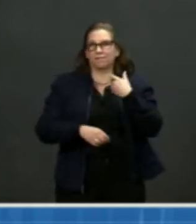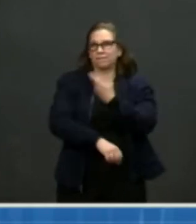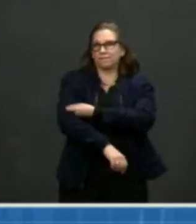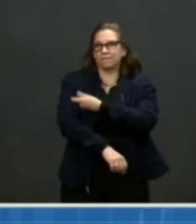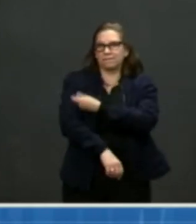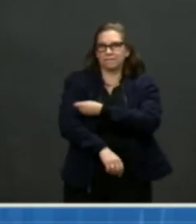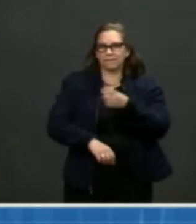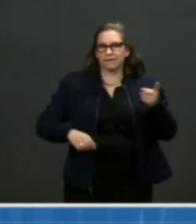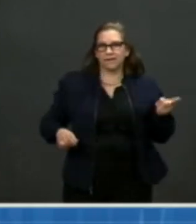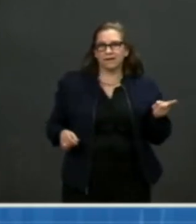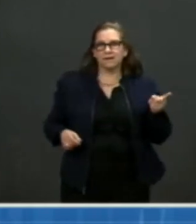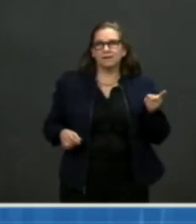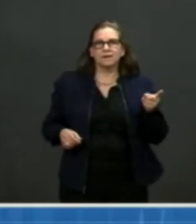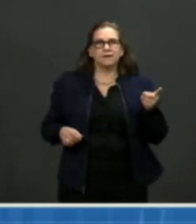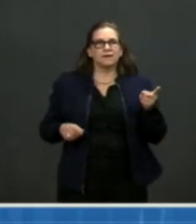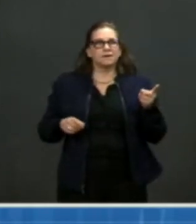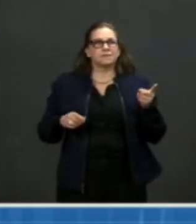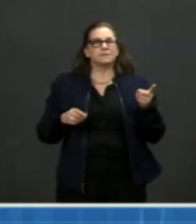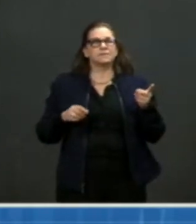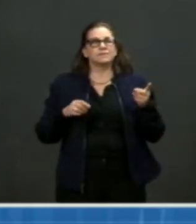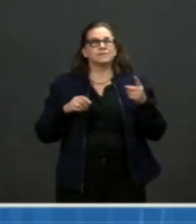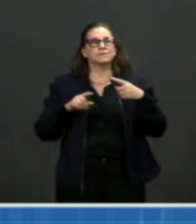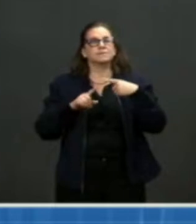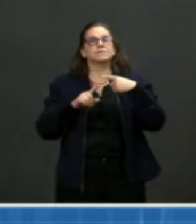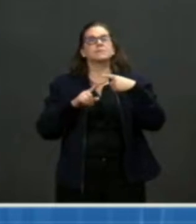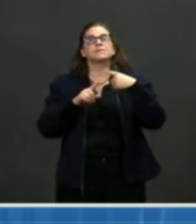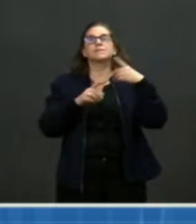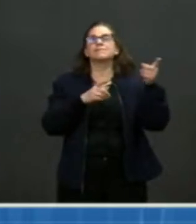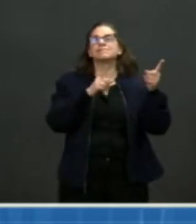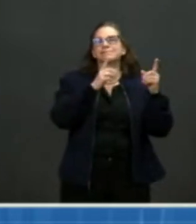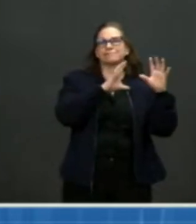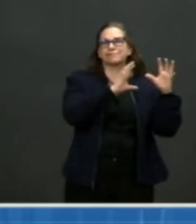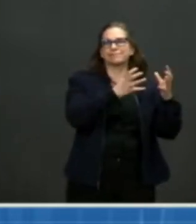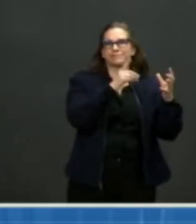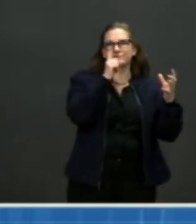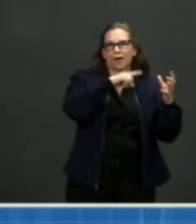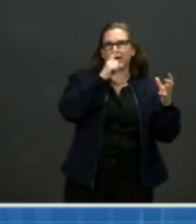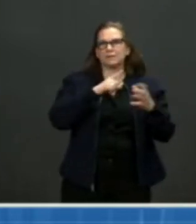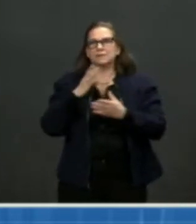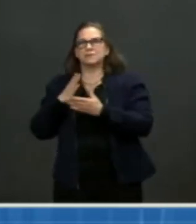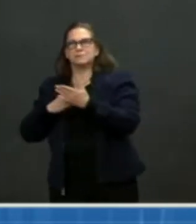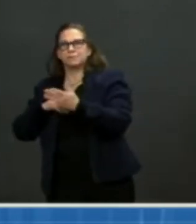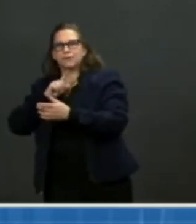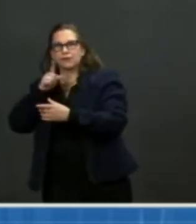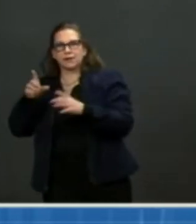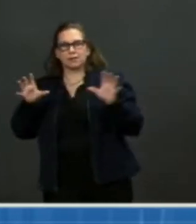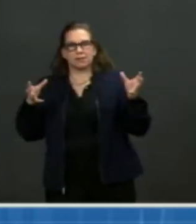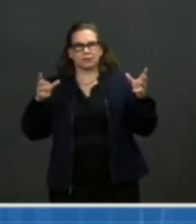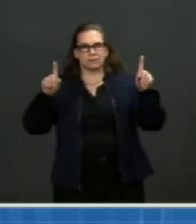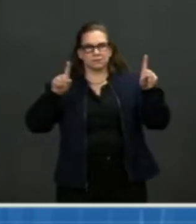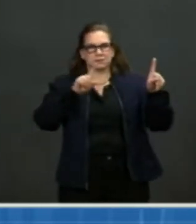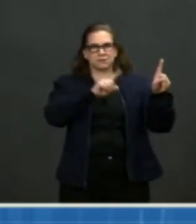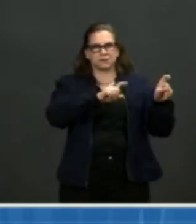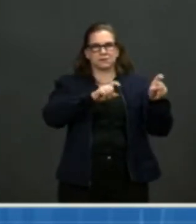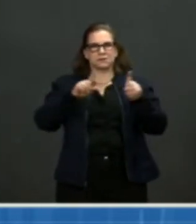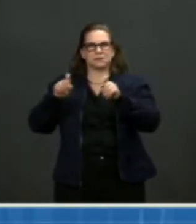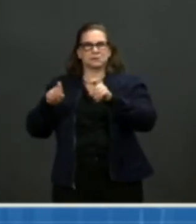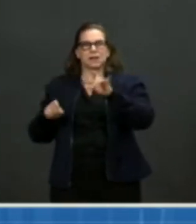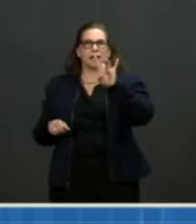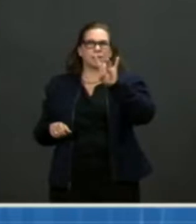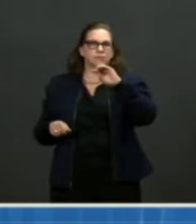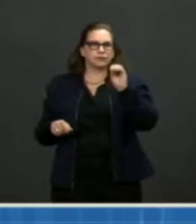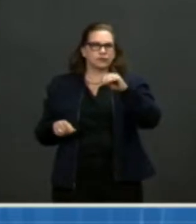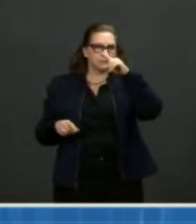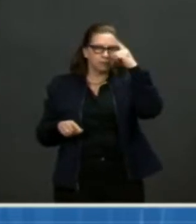around 79% white, 22% Hispanics, 8% Black African American, and 4% Native